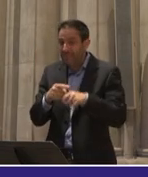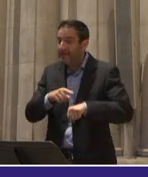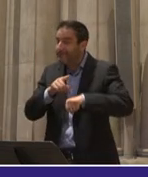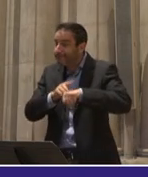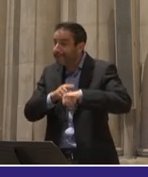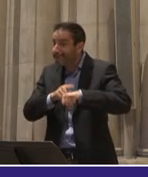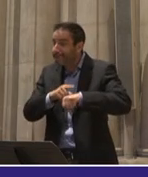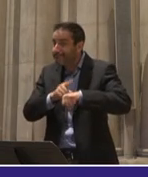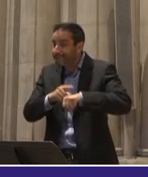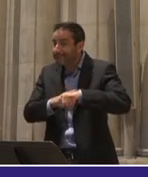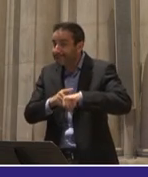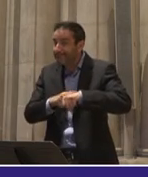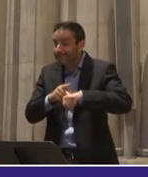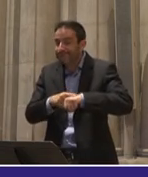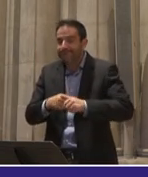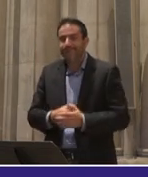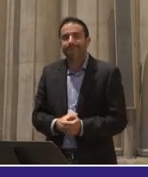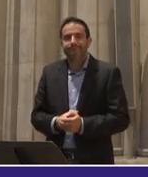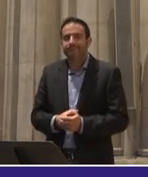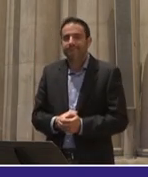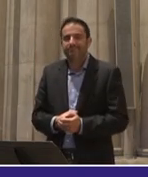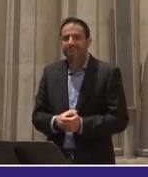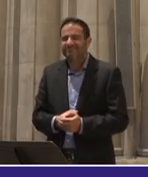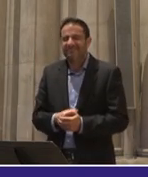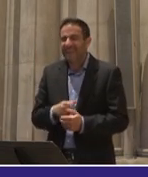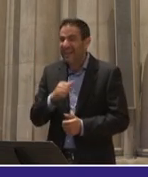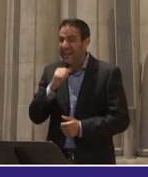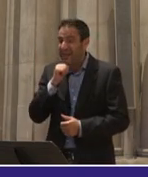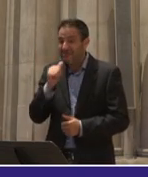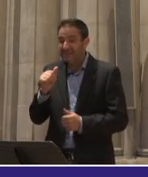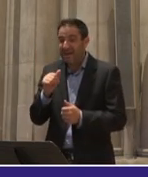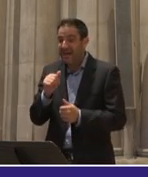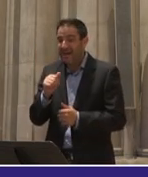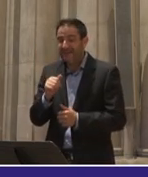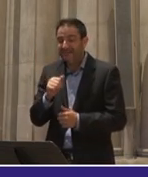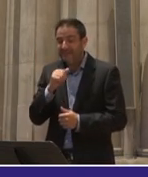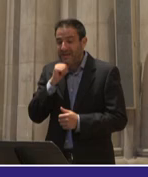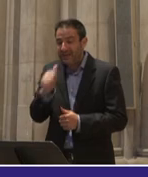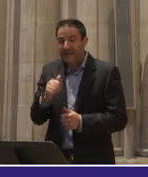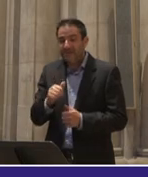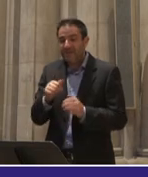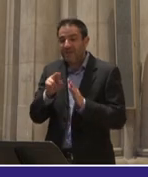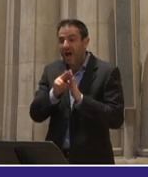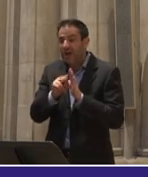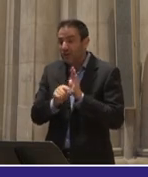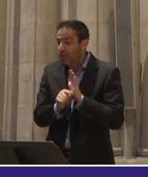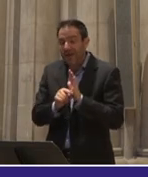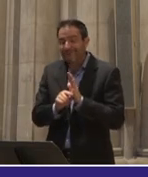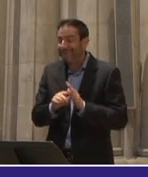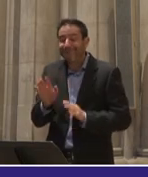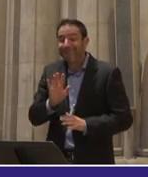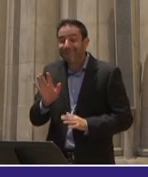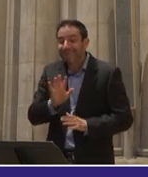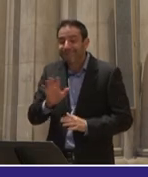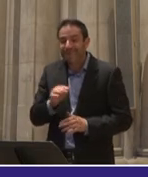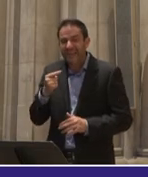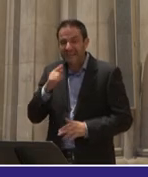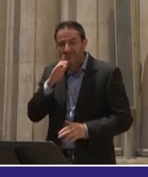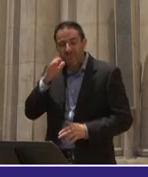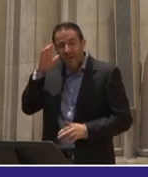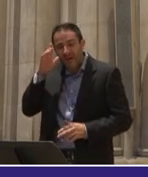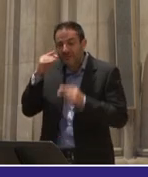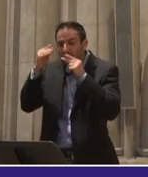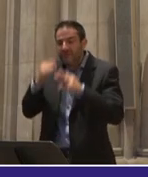ticking. And he wasn't an undergrad anymore, with professors and parents telling him what